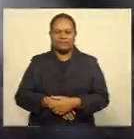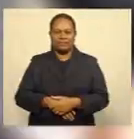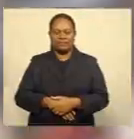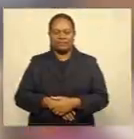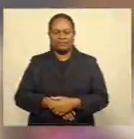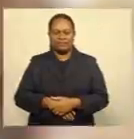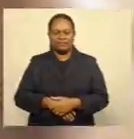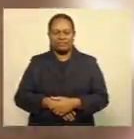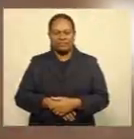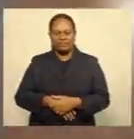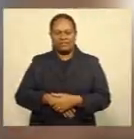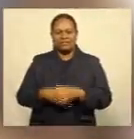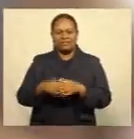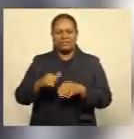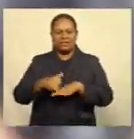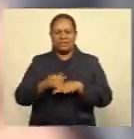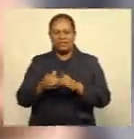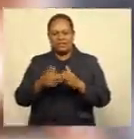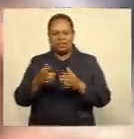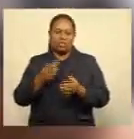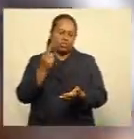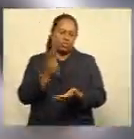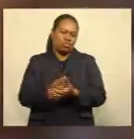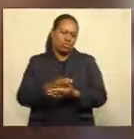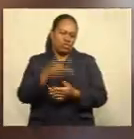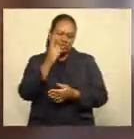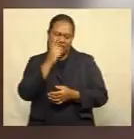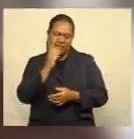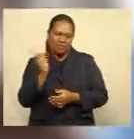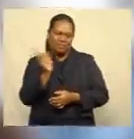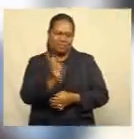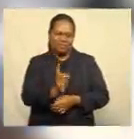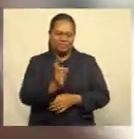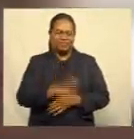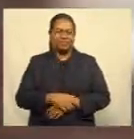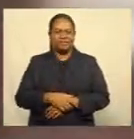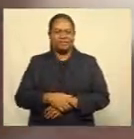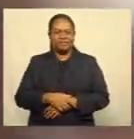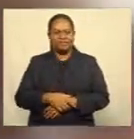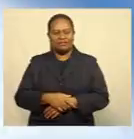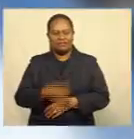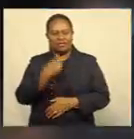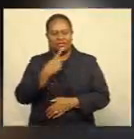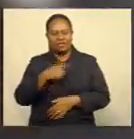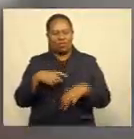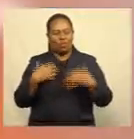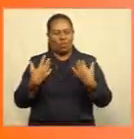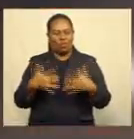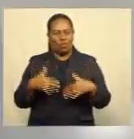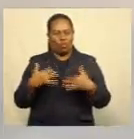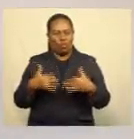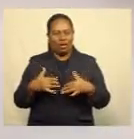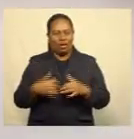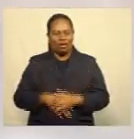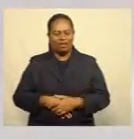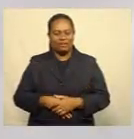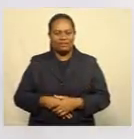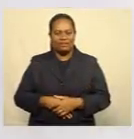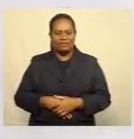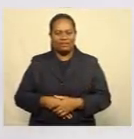New York City is like the most truthful audience you're gonna find. Okay, wow. It's like no BS.